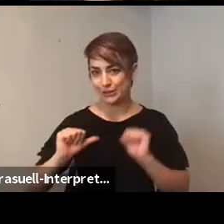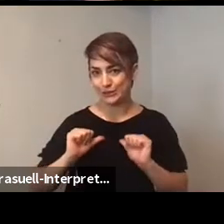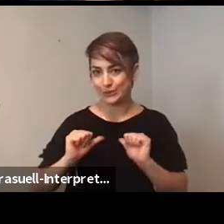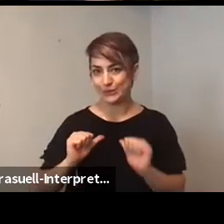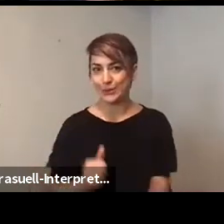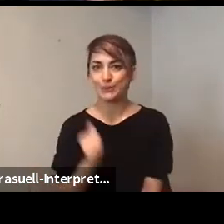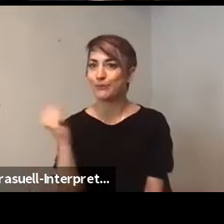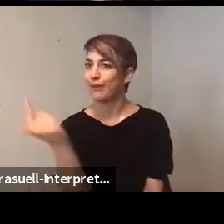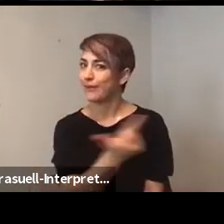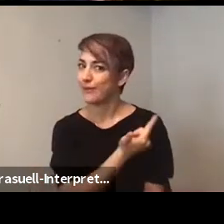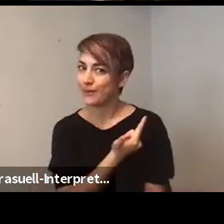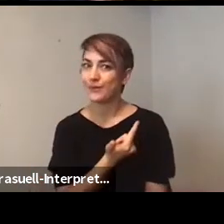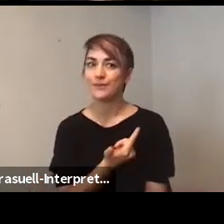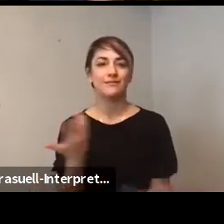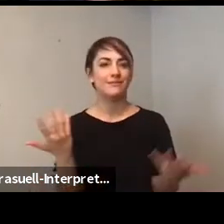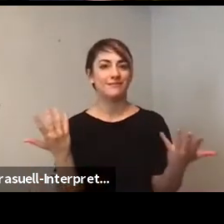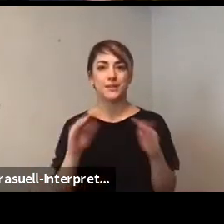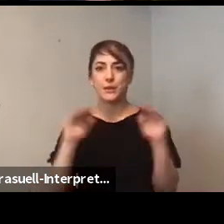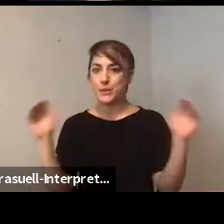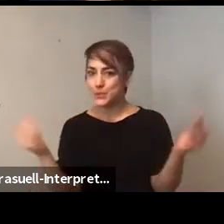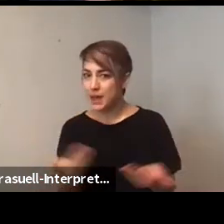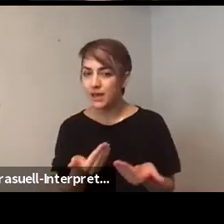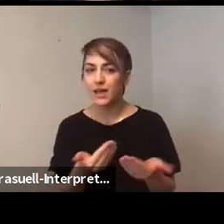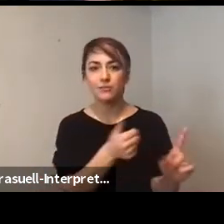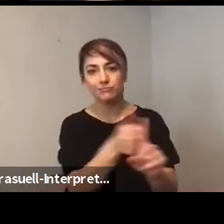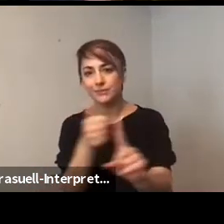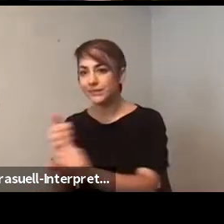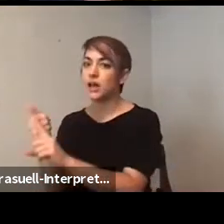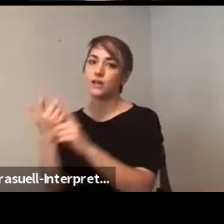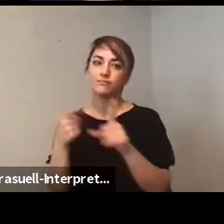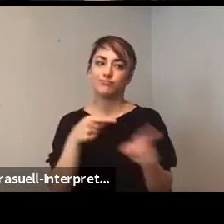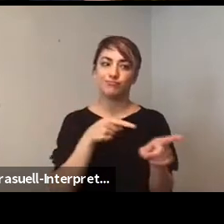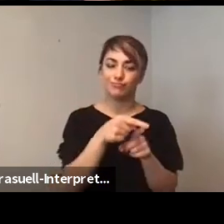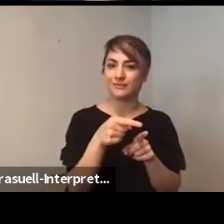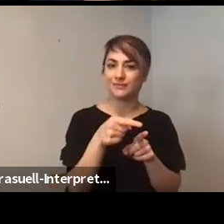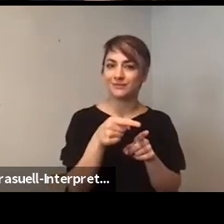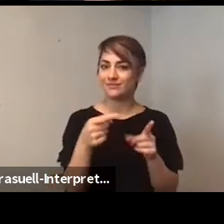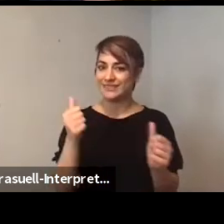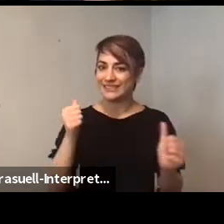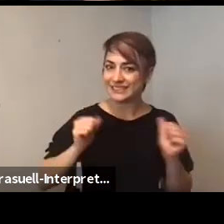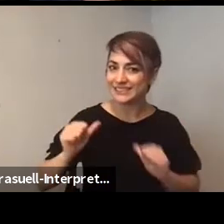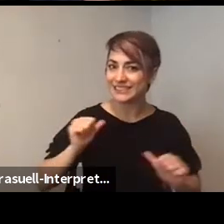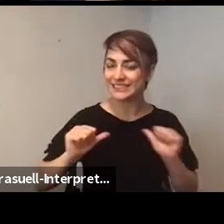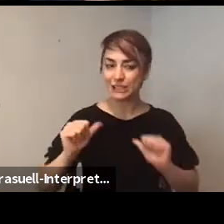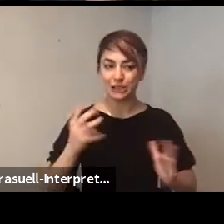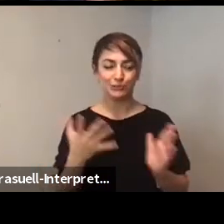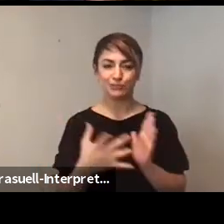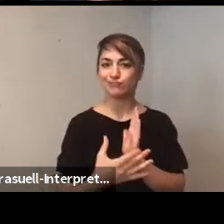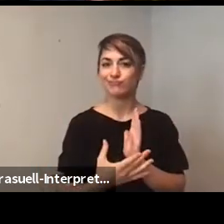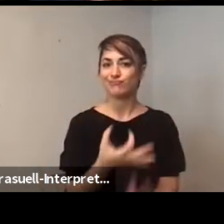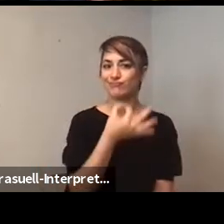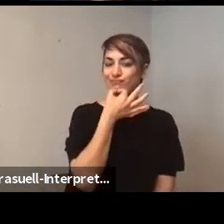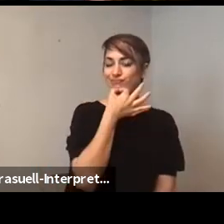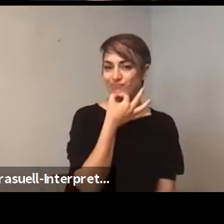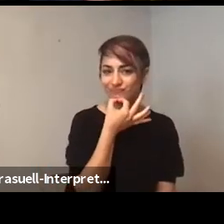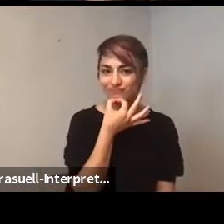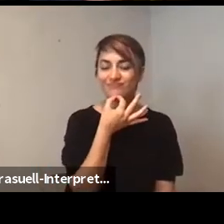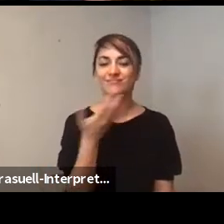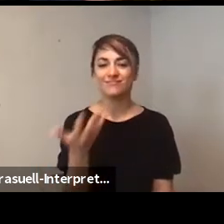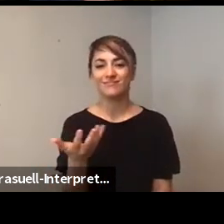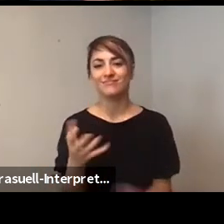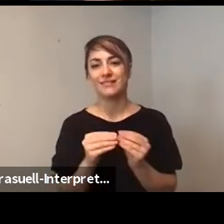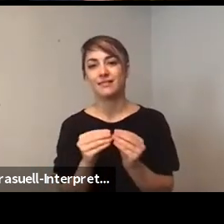directors, devisers, dramaturgs, are going to be in conversation with each other for the next 30 minutes or so. And I'm shortly